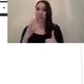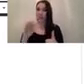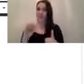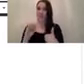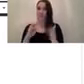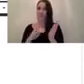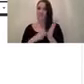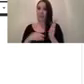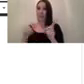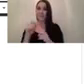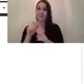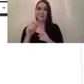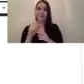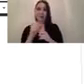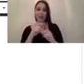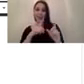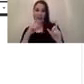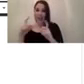a 5 megapixel